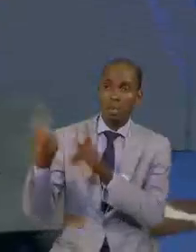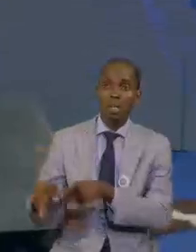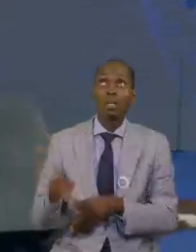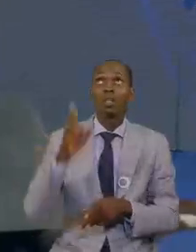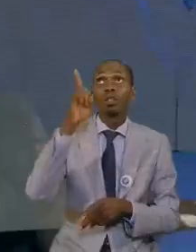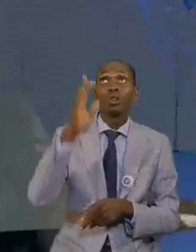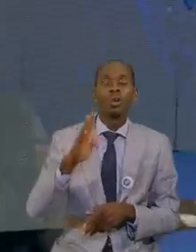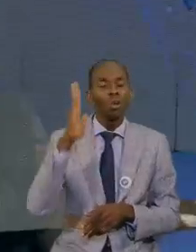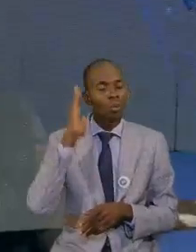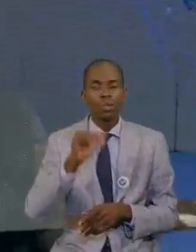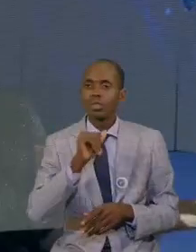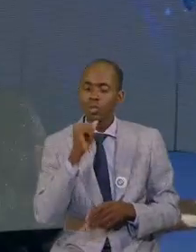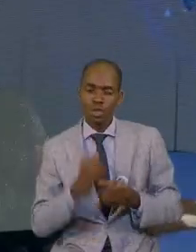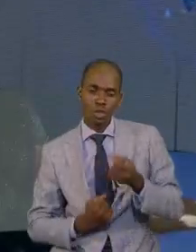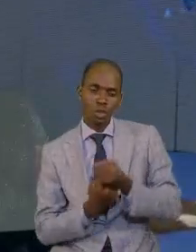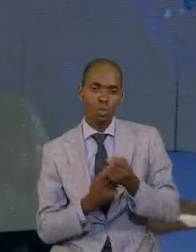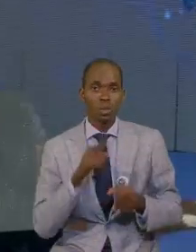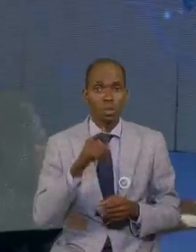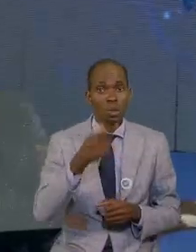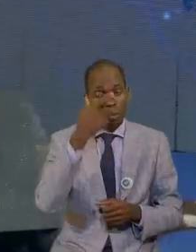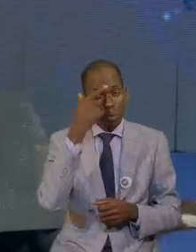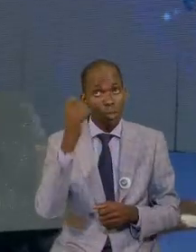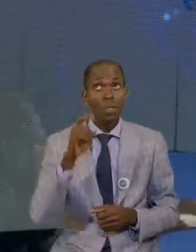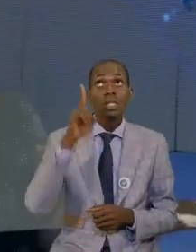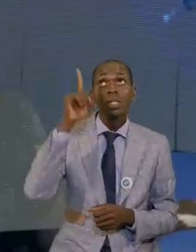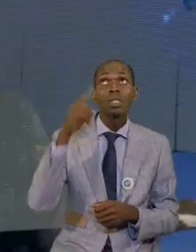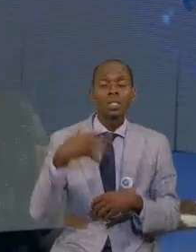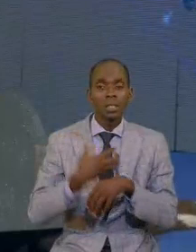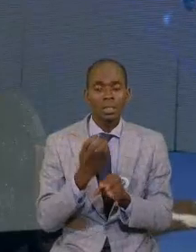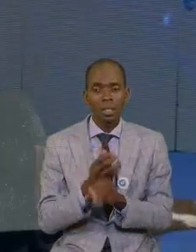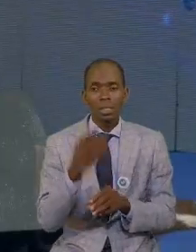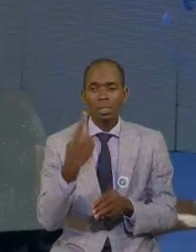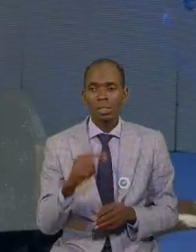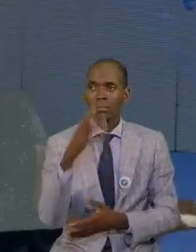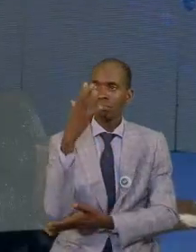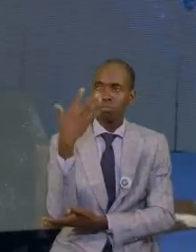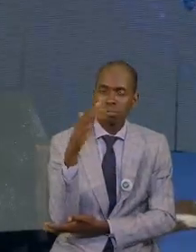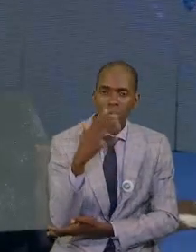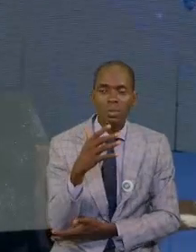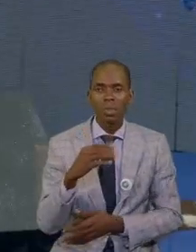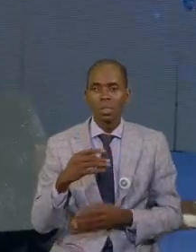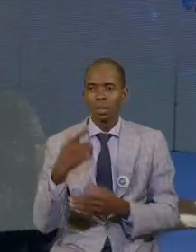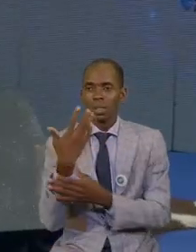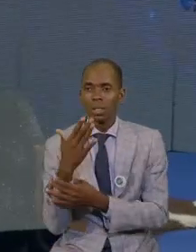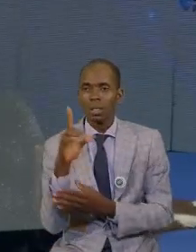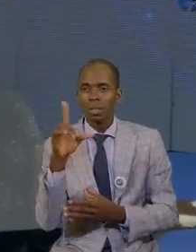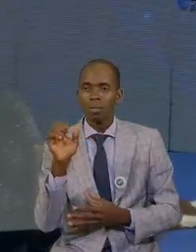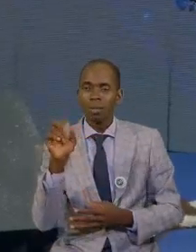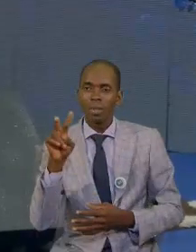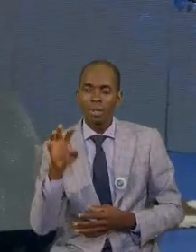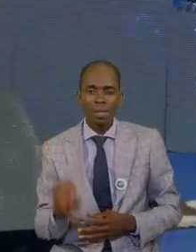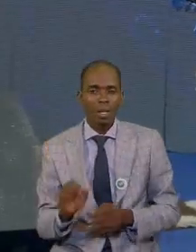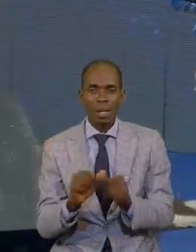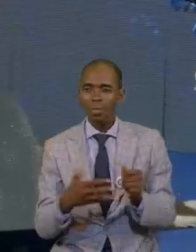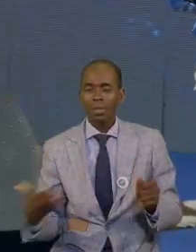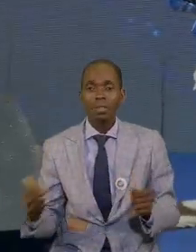not assist you, because he created the bark of the tree, the branches and the leaves. He created that not